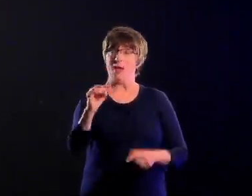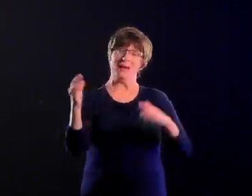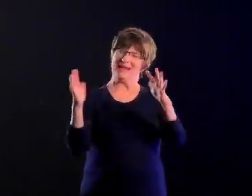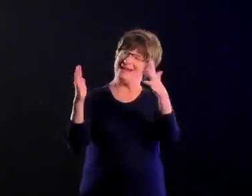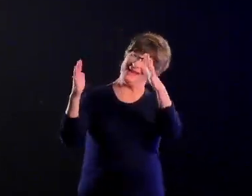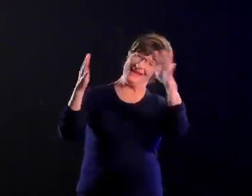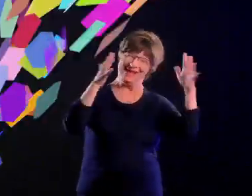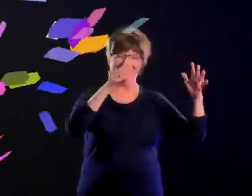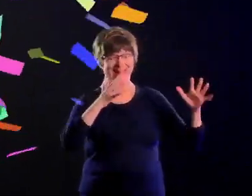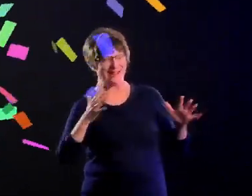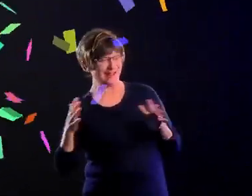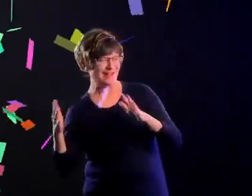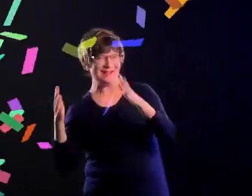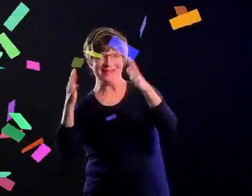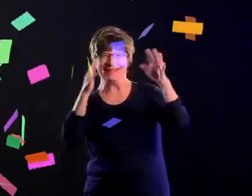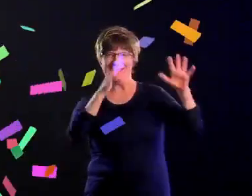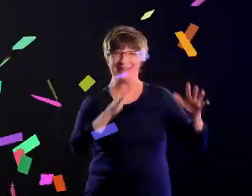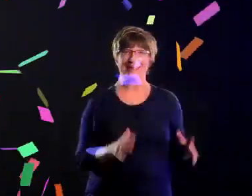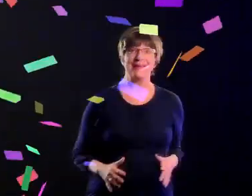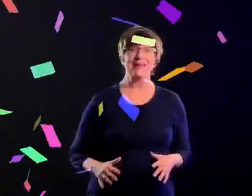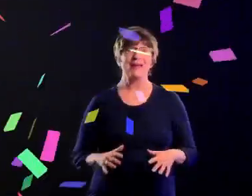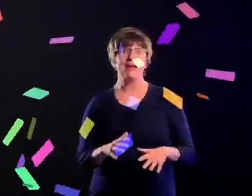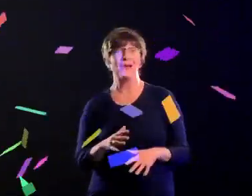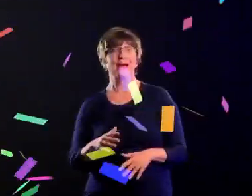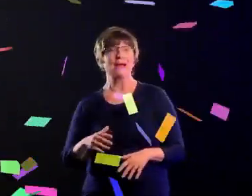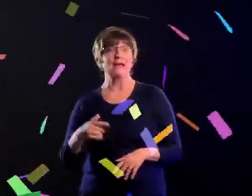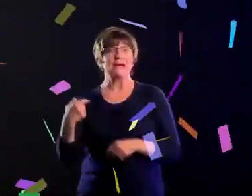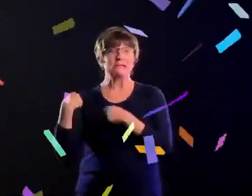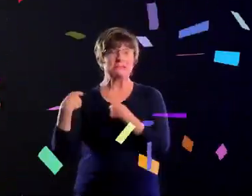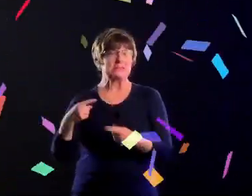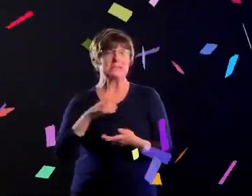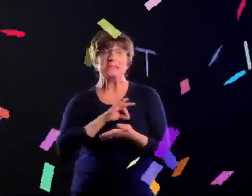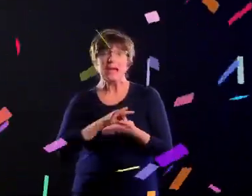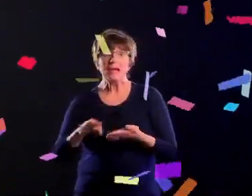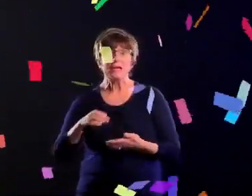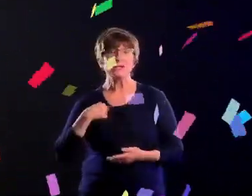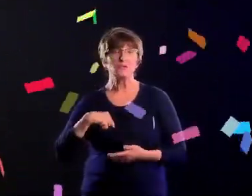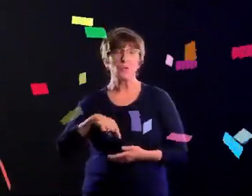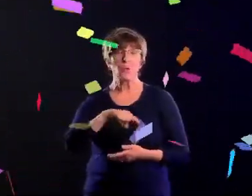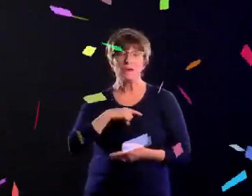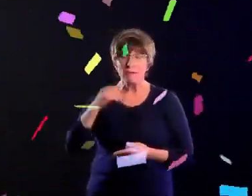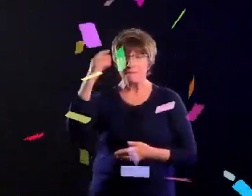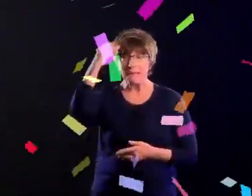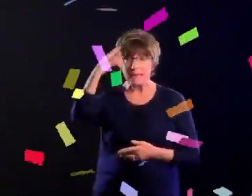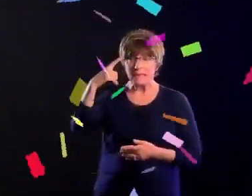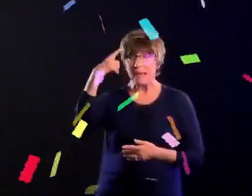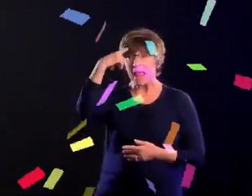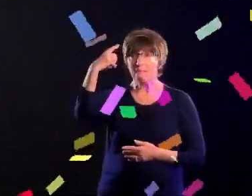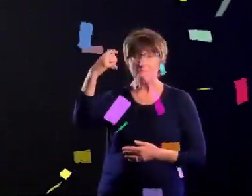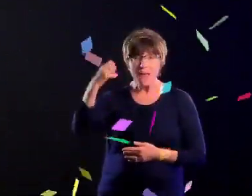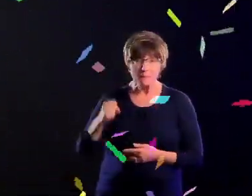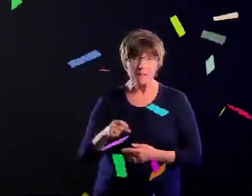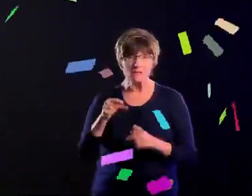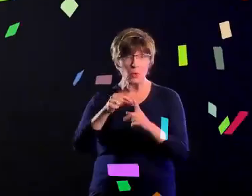3.0. Come on, woo! Give it up, everyone. In fact, for the last 9 weeks, we have meditated and memorized the Word of God. It has